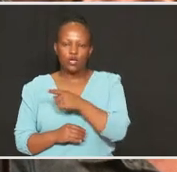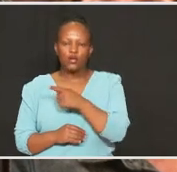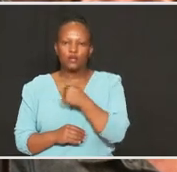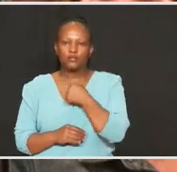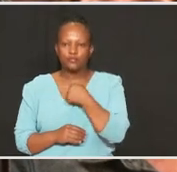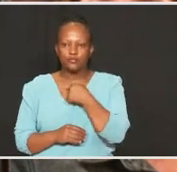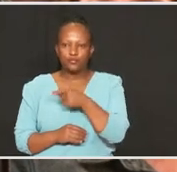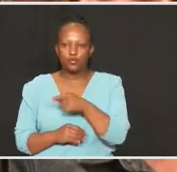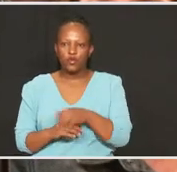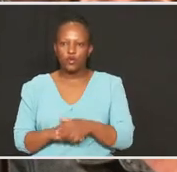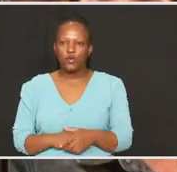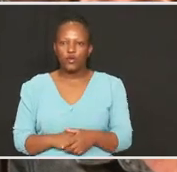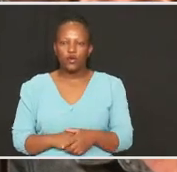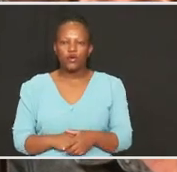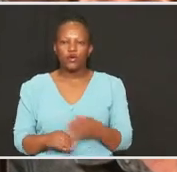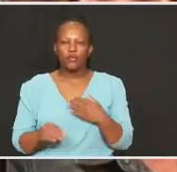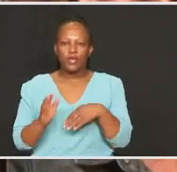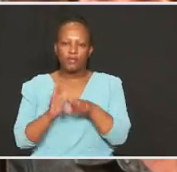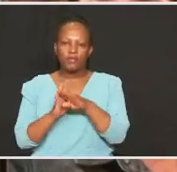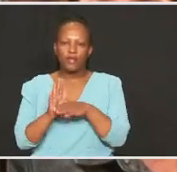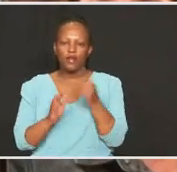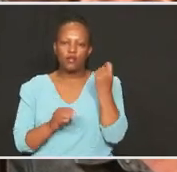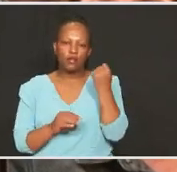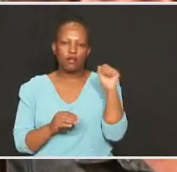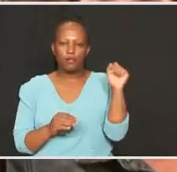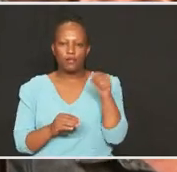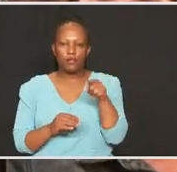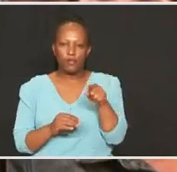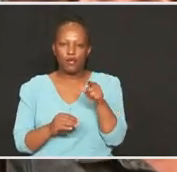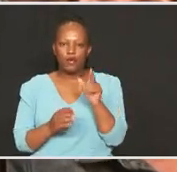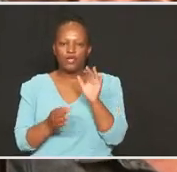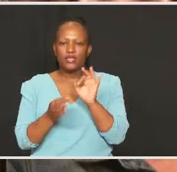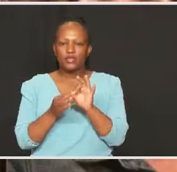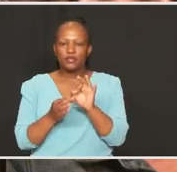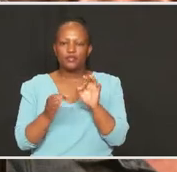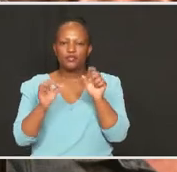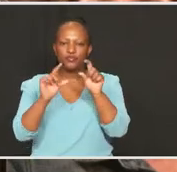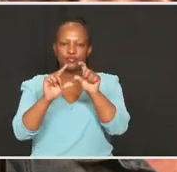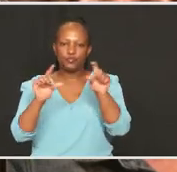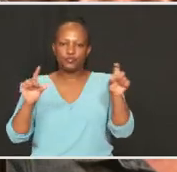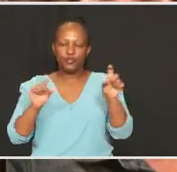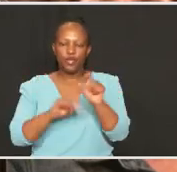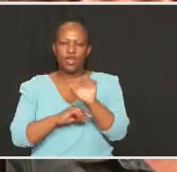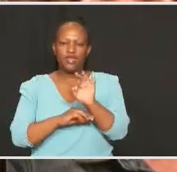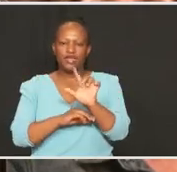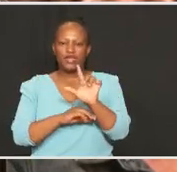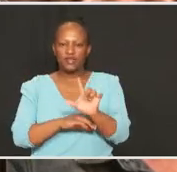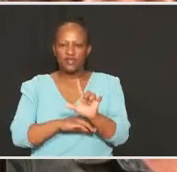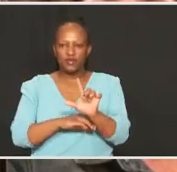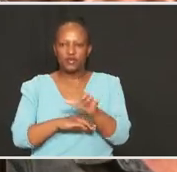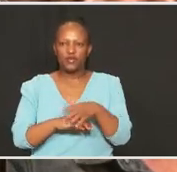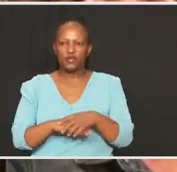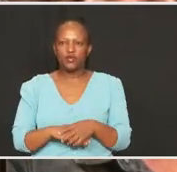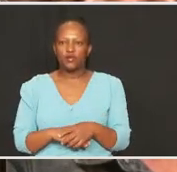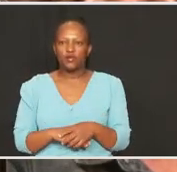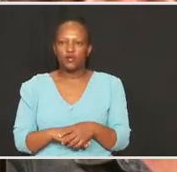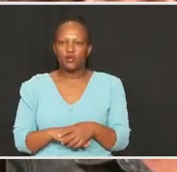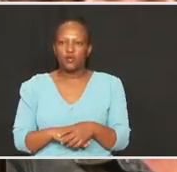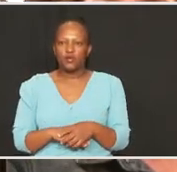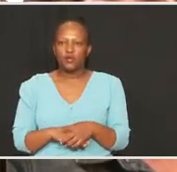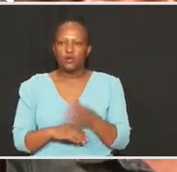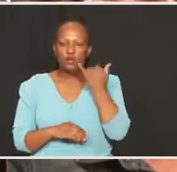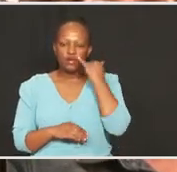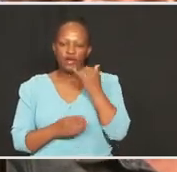Singh I reject the ball specifically close 37. I'd like to sing to you if I may